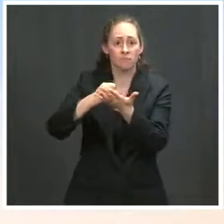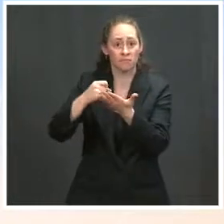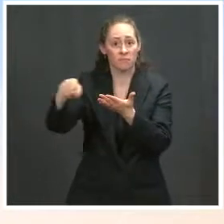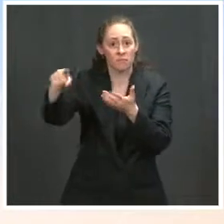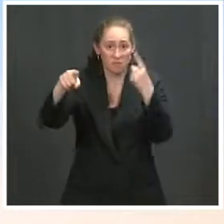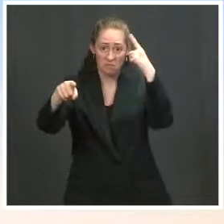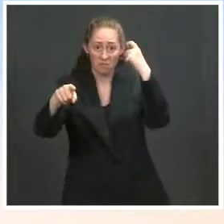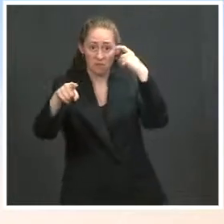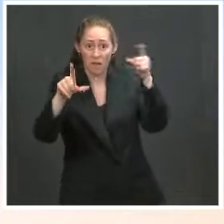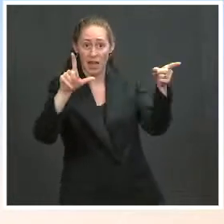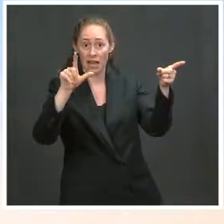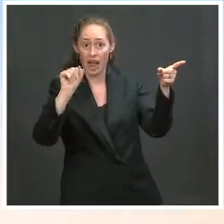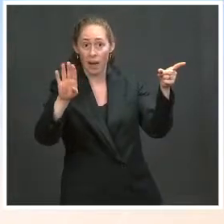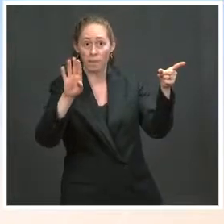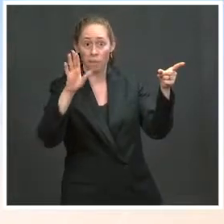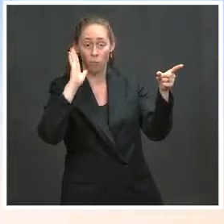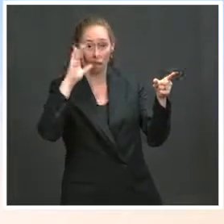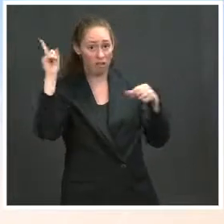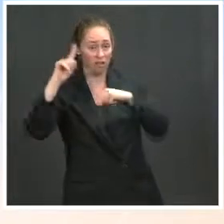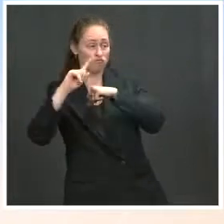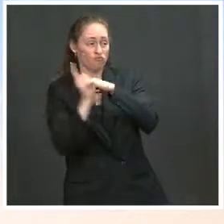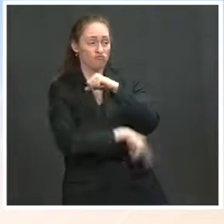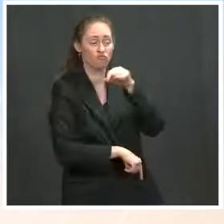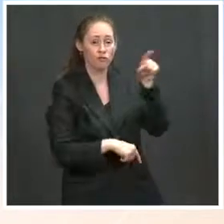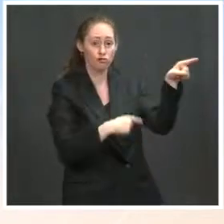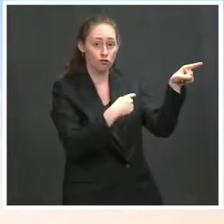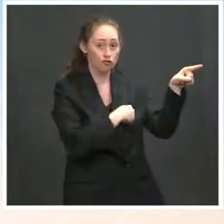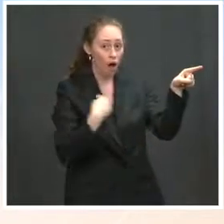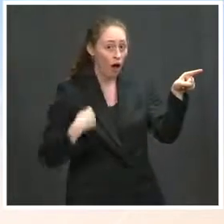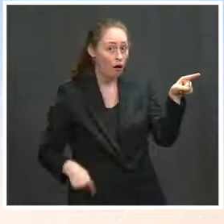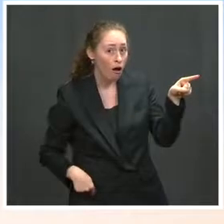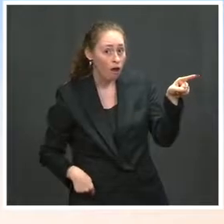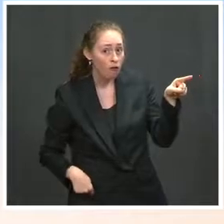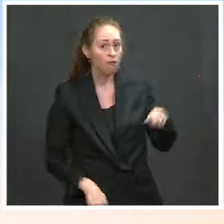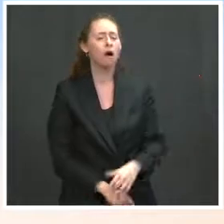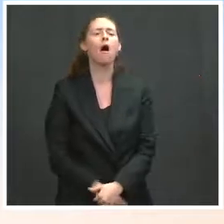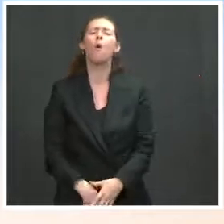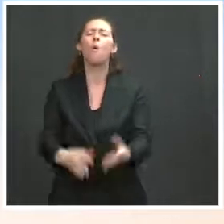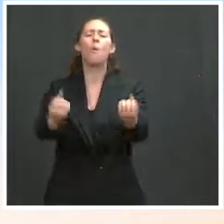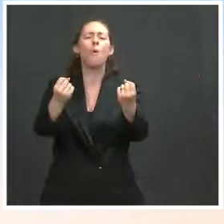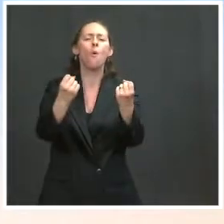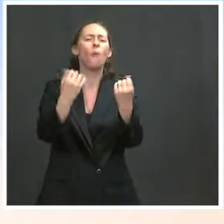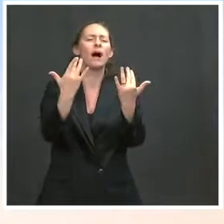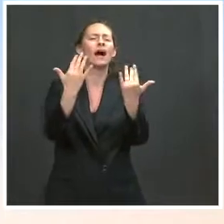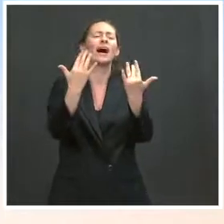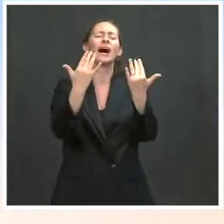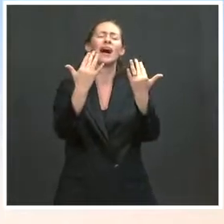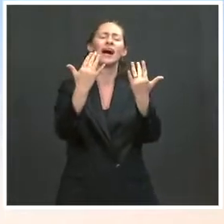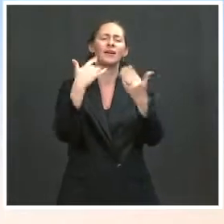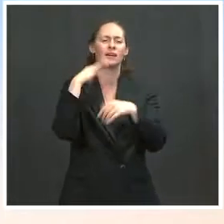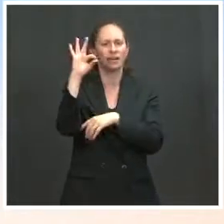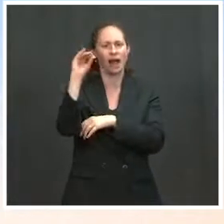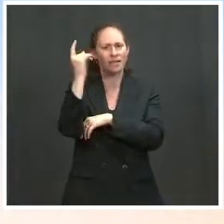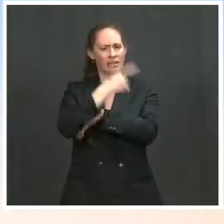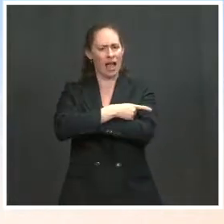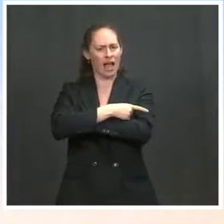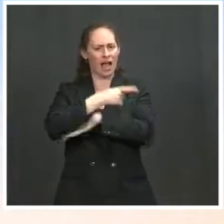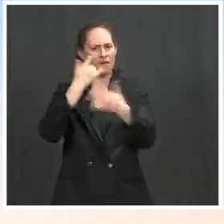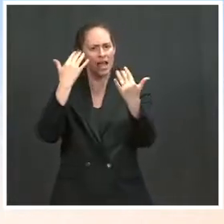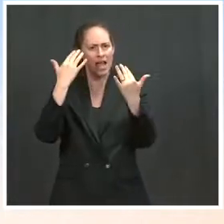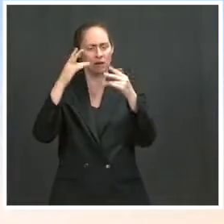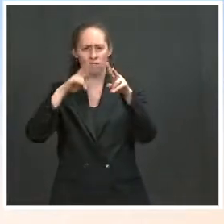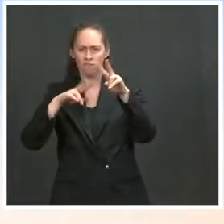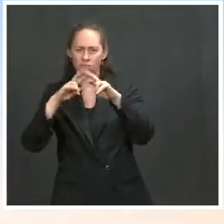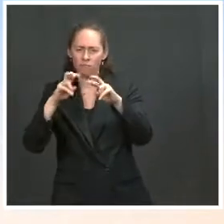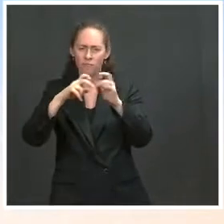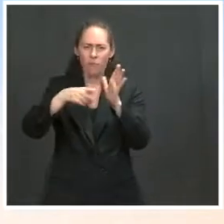there just yet. We have to go through the 90-day review, and once we have the 90-day review, we'll be able to reassess. But